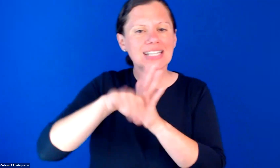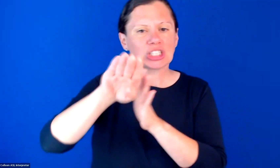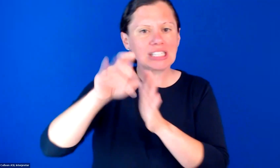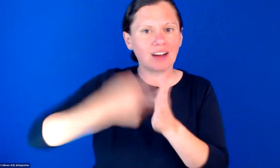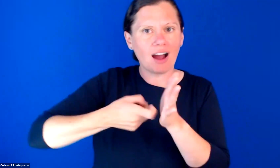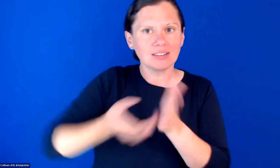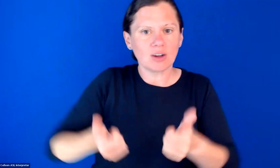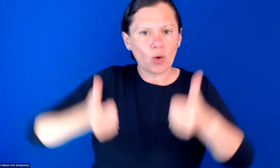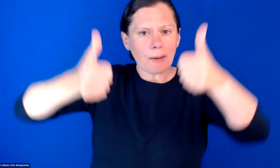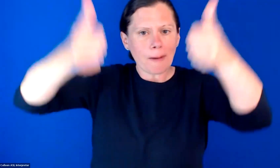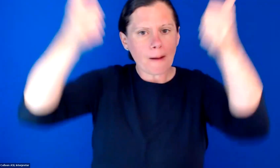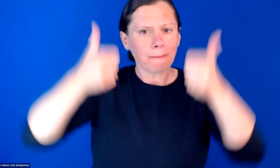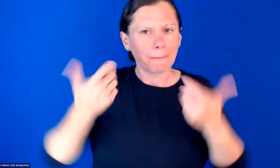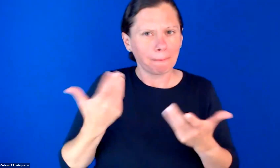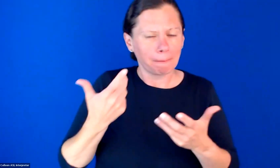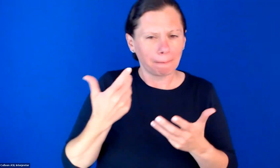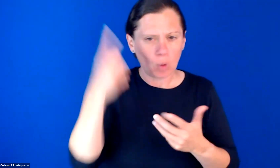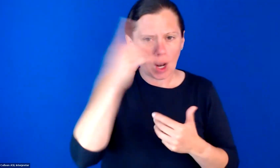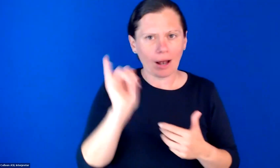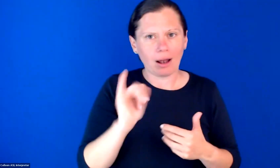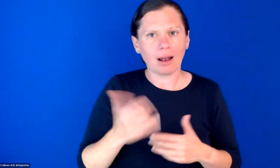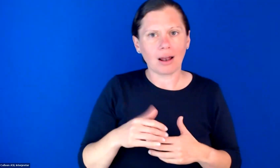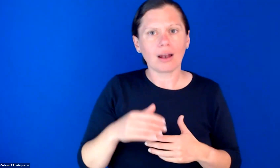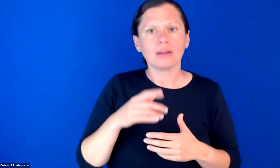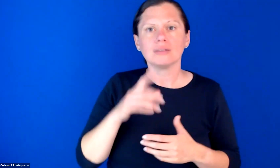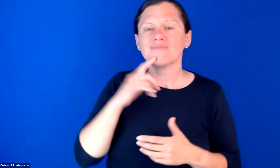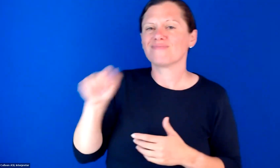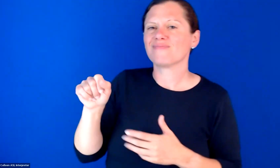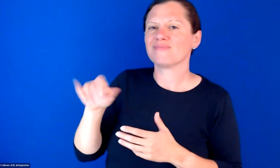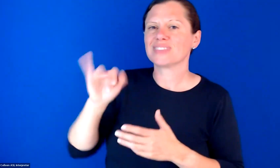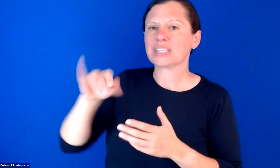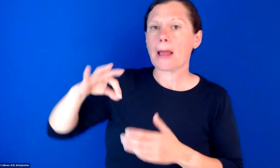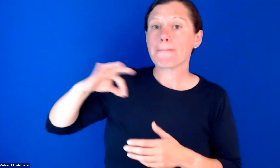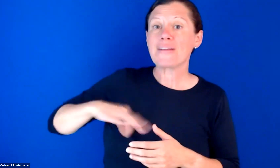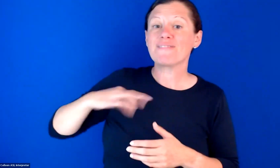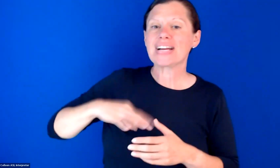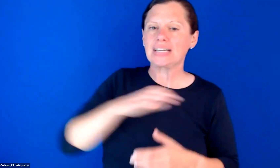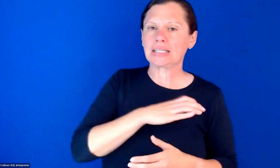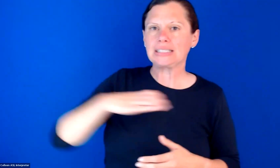an oversight body called the Benefits Council. Is chaired by